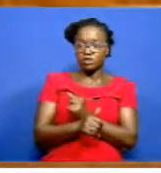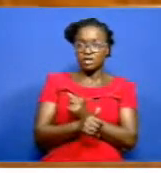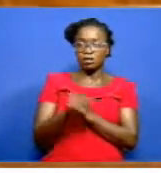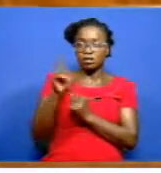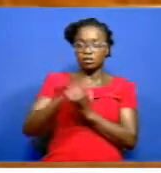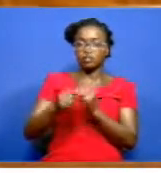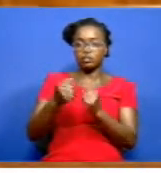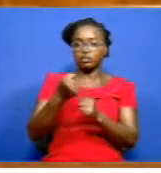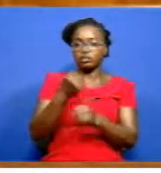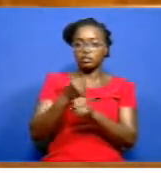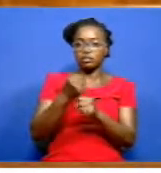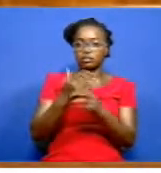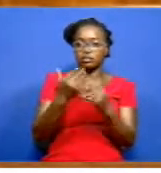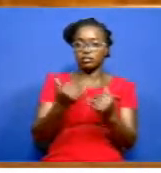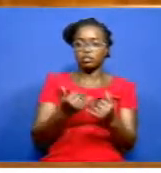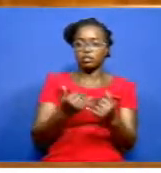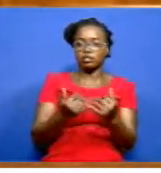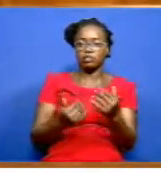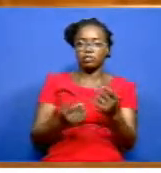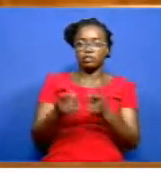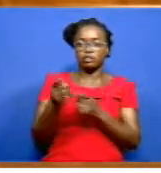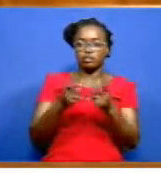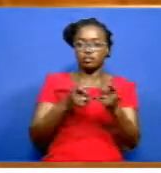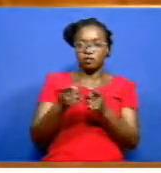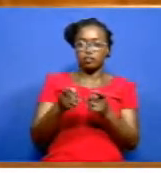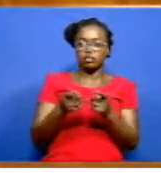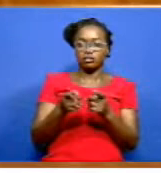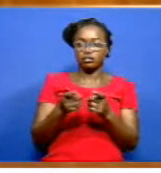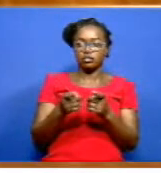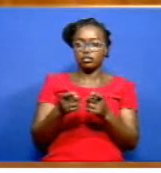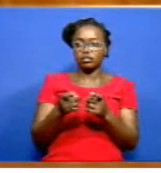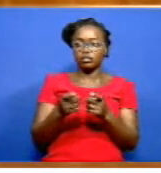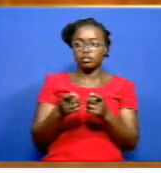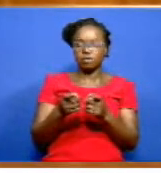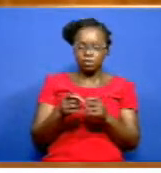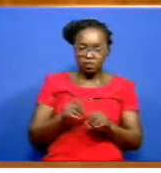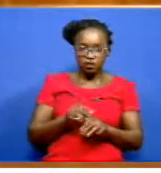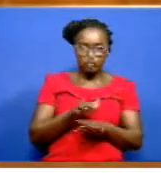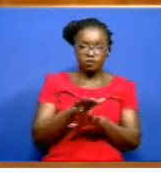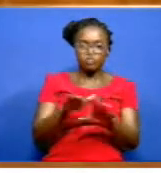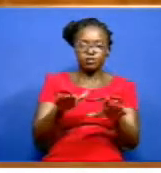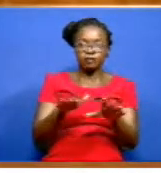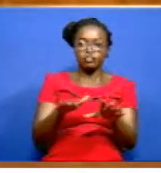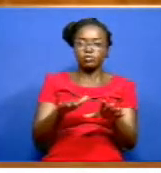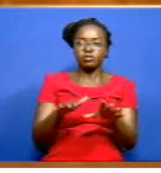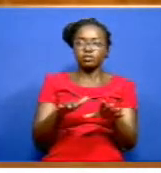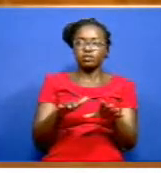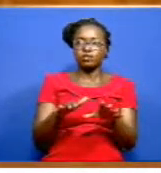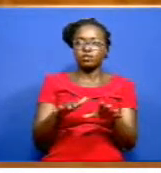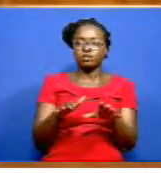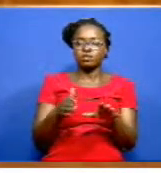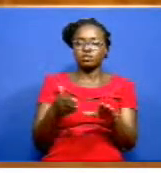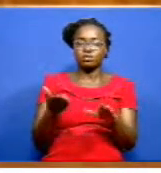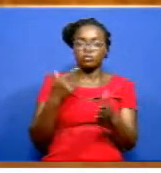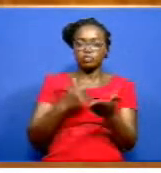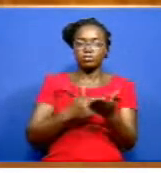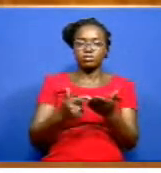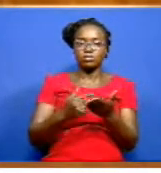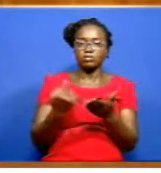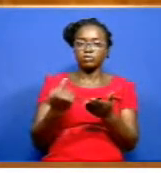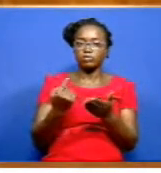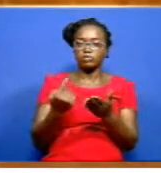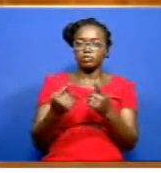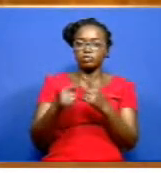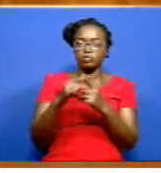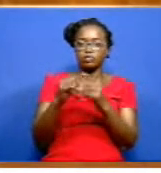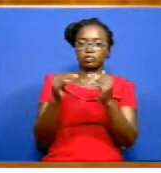act now to stem the tide and the escalation. In the last week alone, our positivity